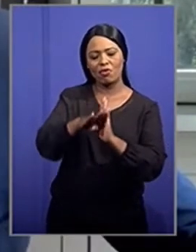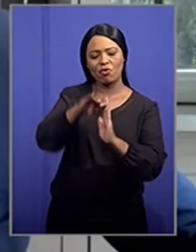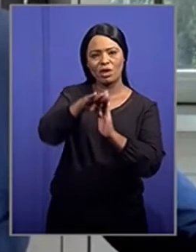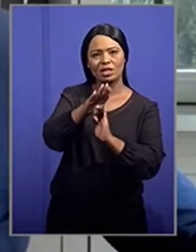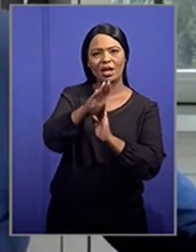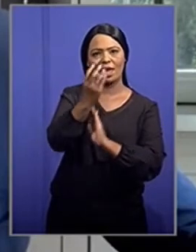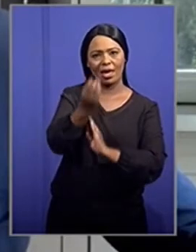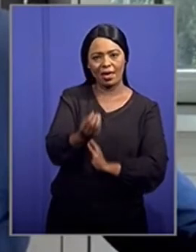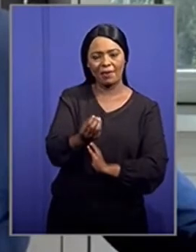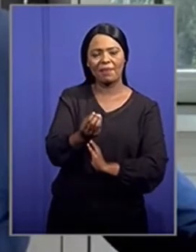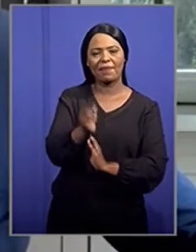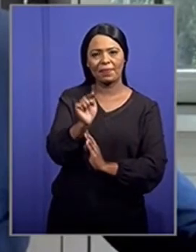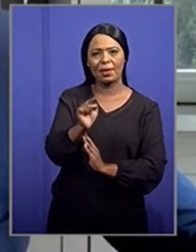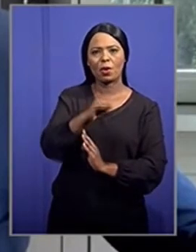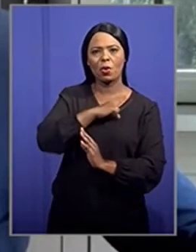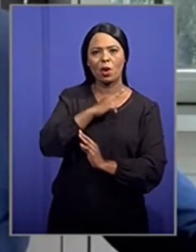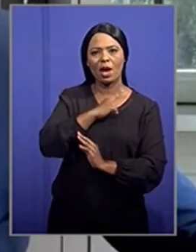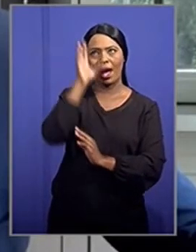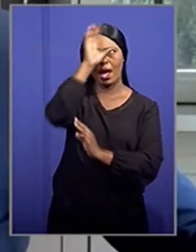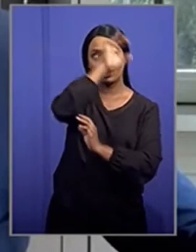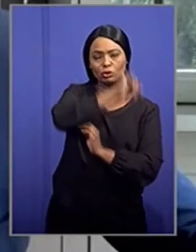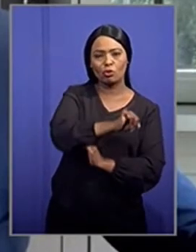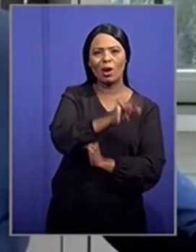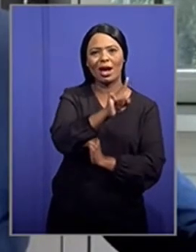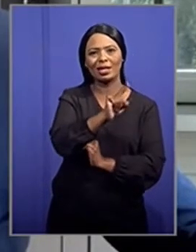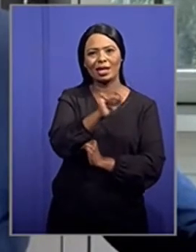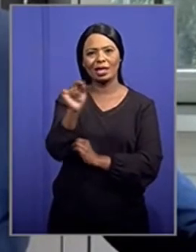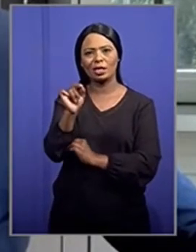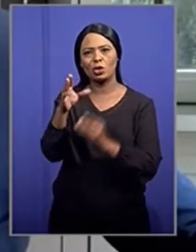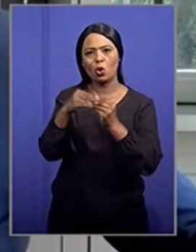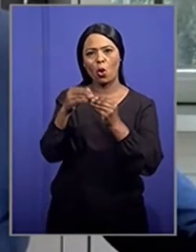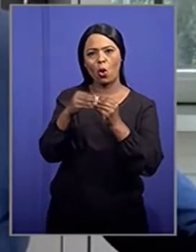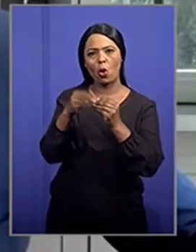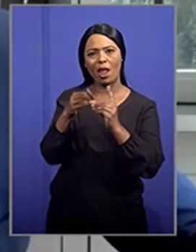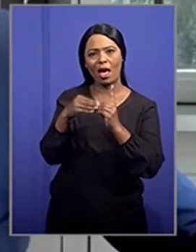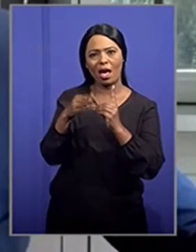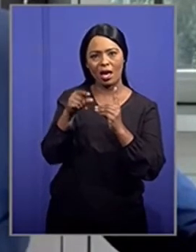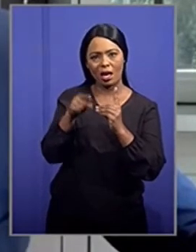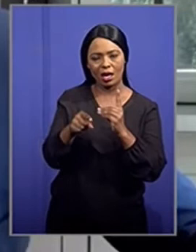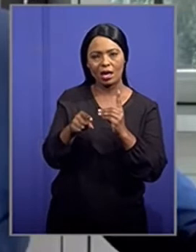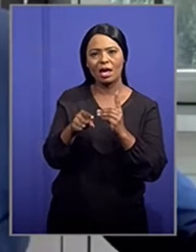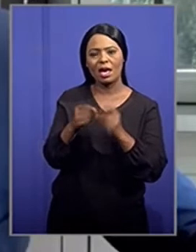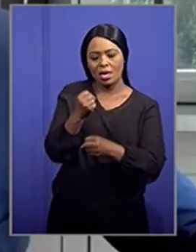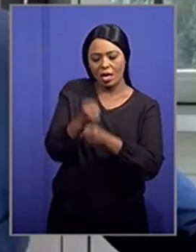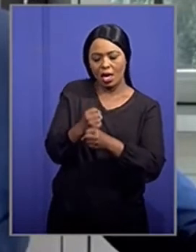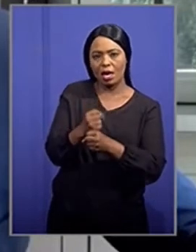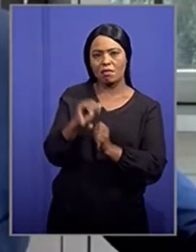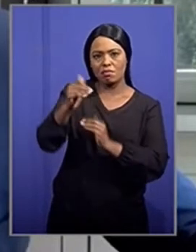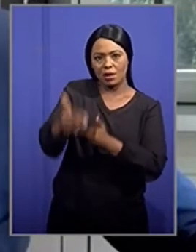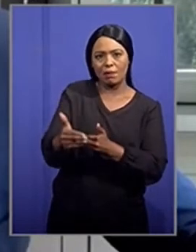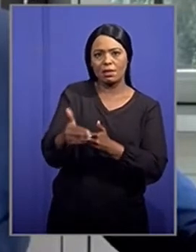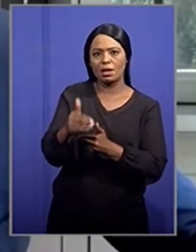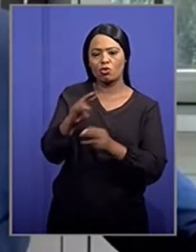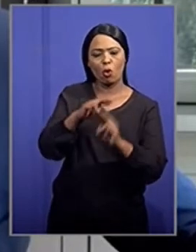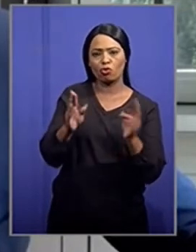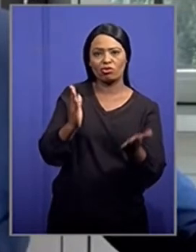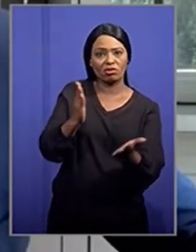assuming $100 per barrel for the remainder of the year. Obviously, that still remains quite uncertain.